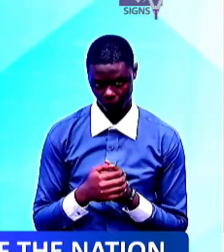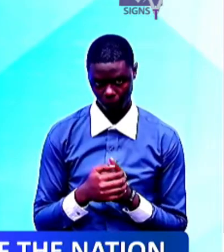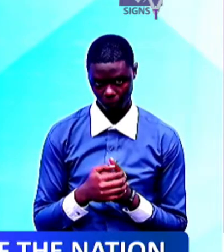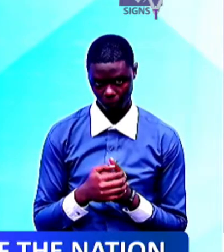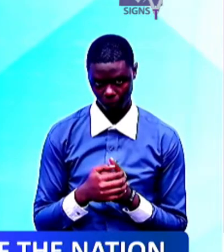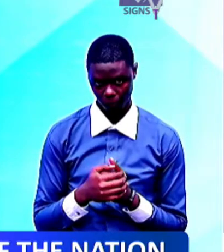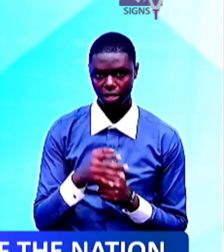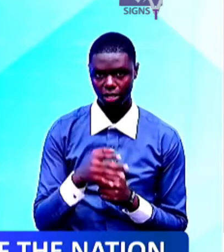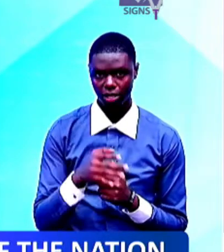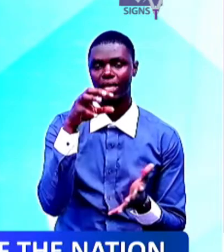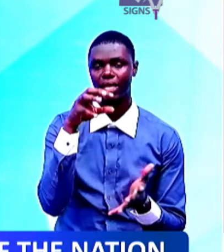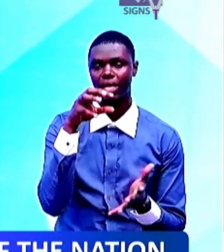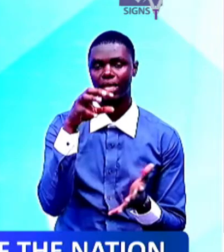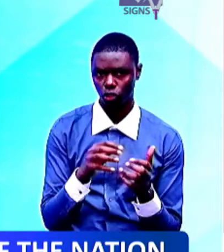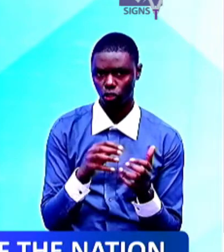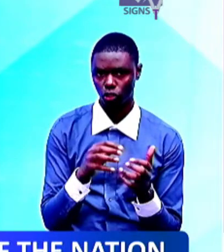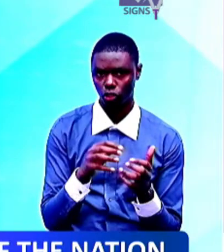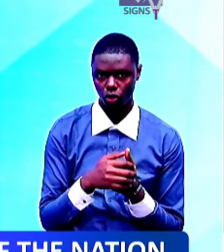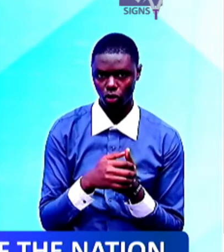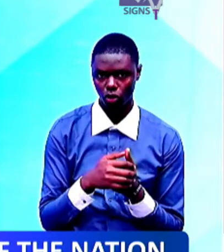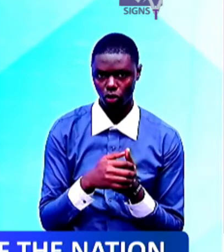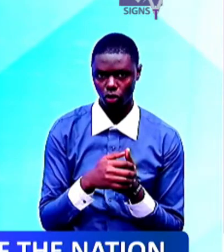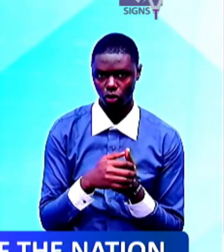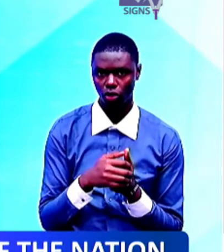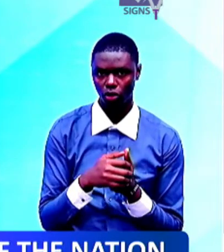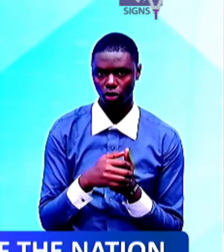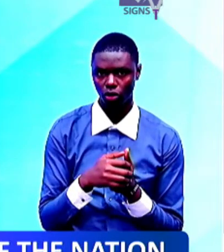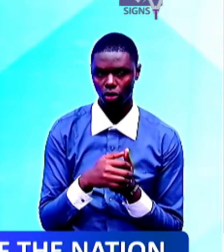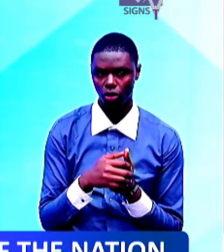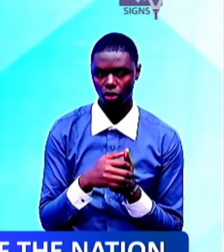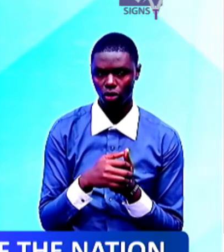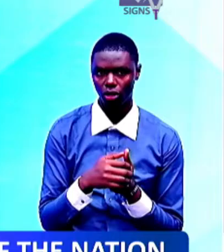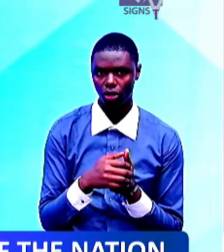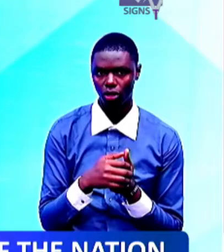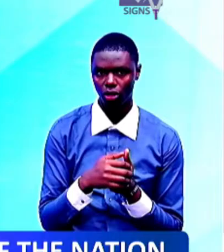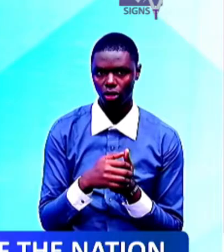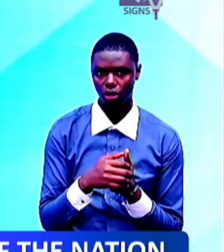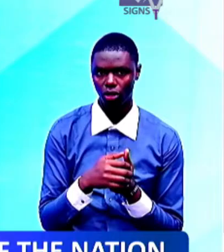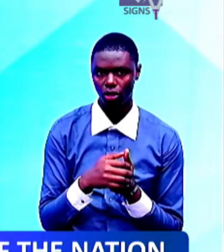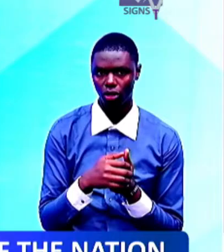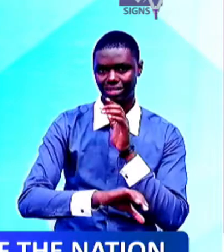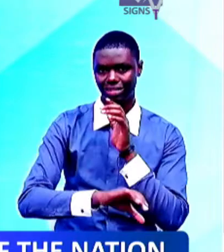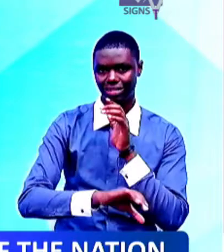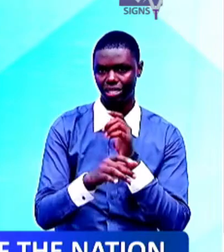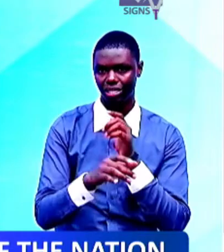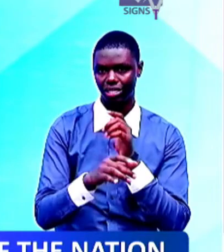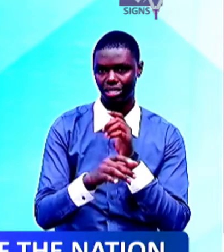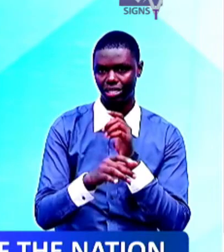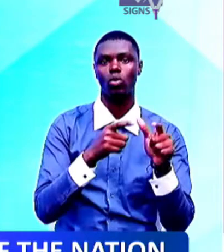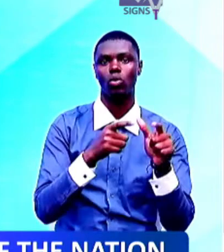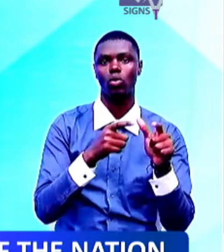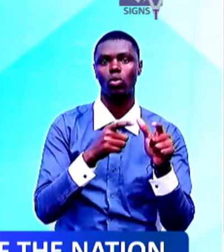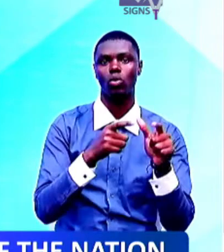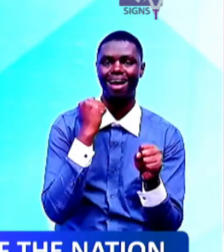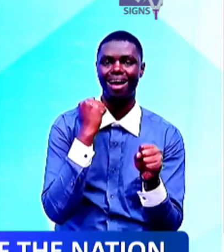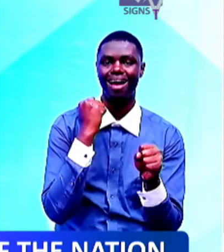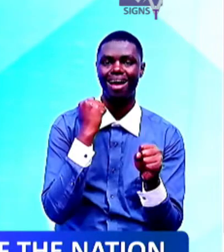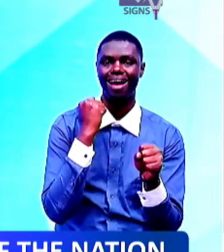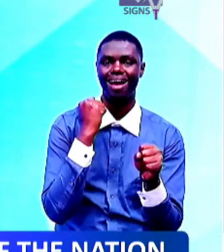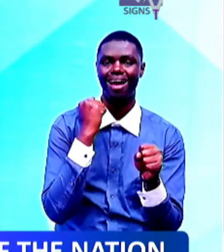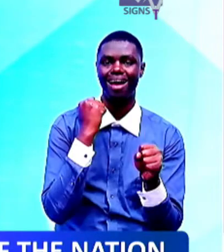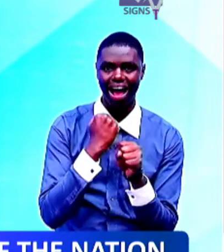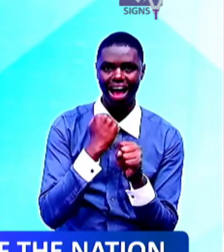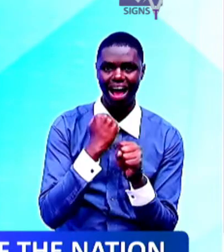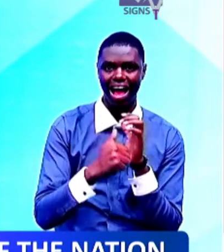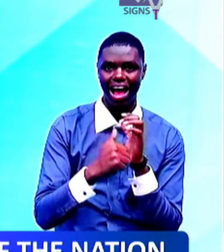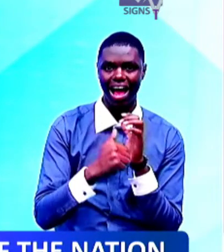in a position or not being in a position. I'm like, us as a country, we reward hard work, okay? That we put